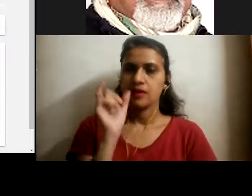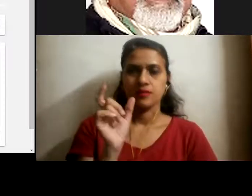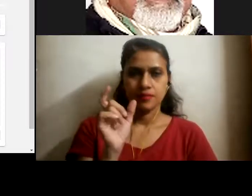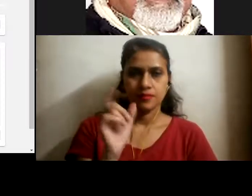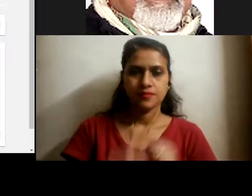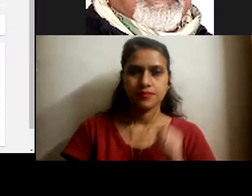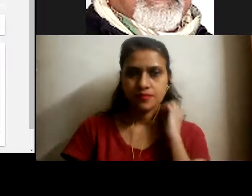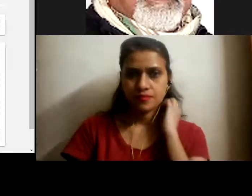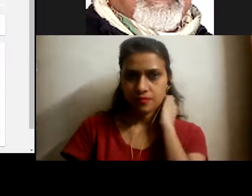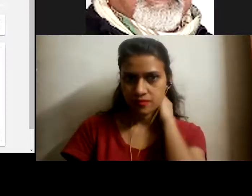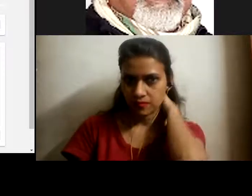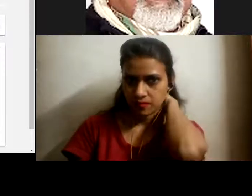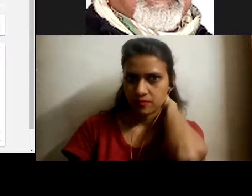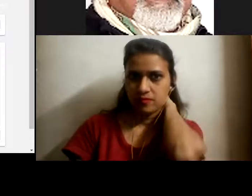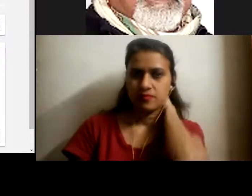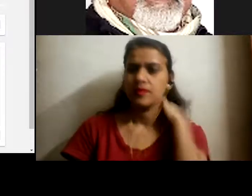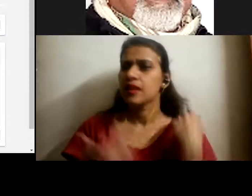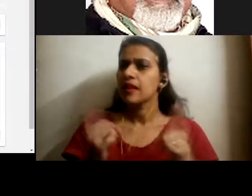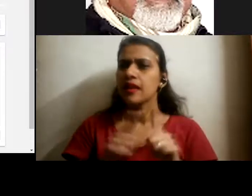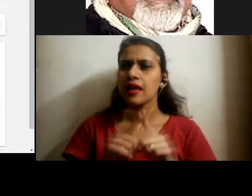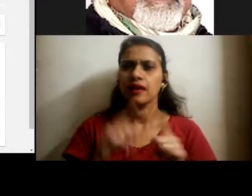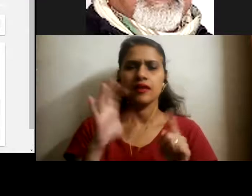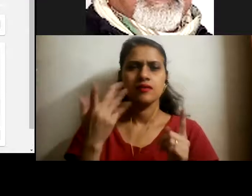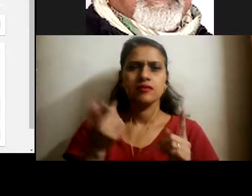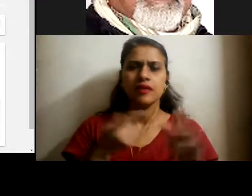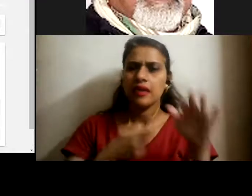instance, there is Criminal Procedure Code, or